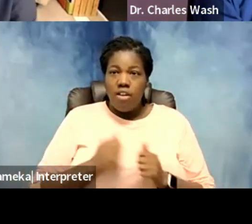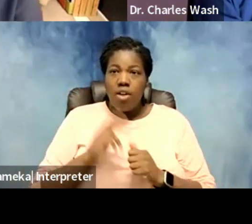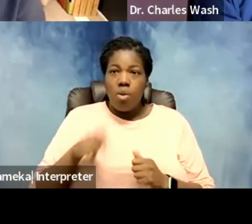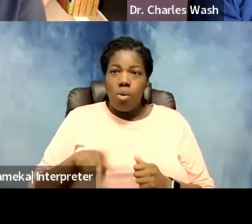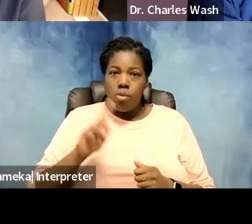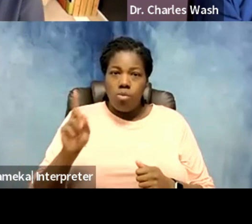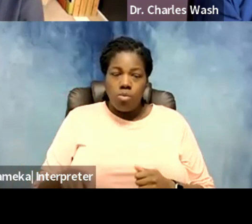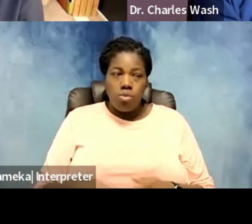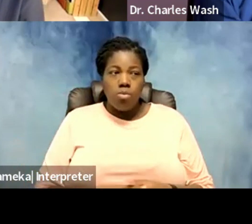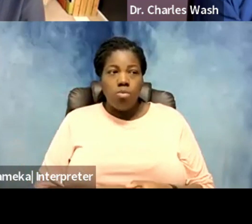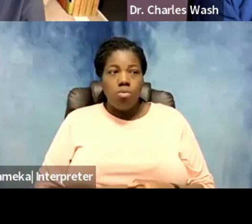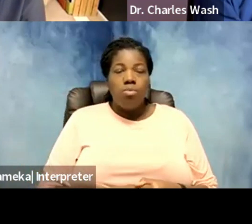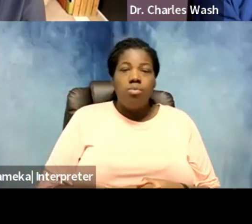question.